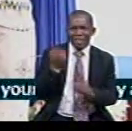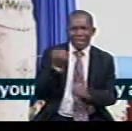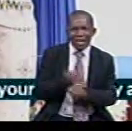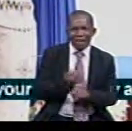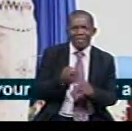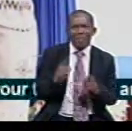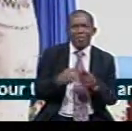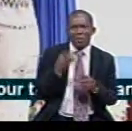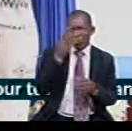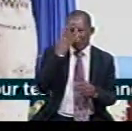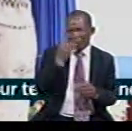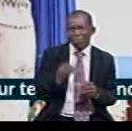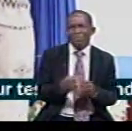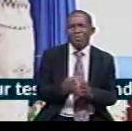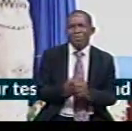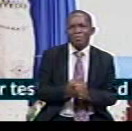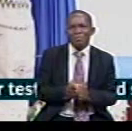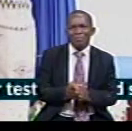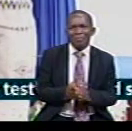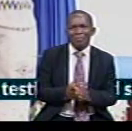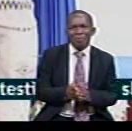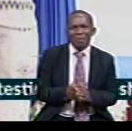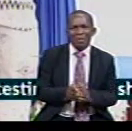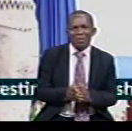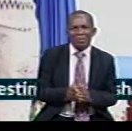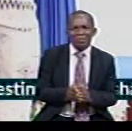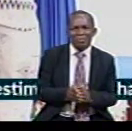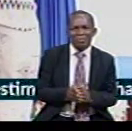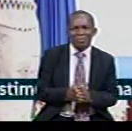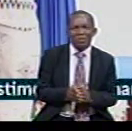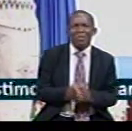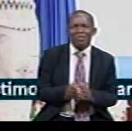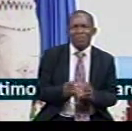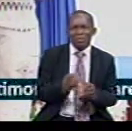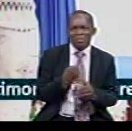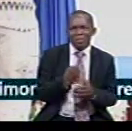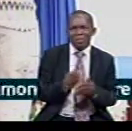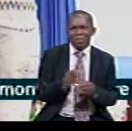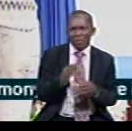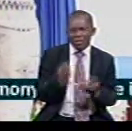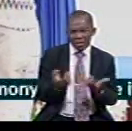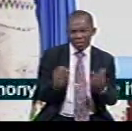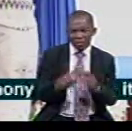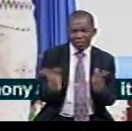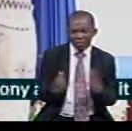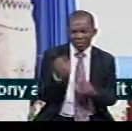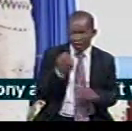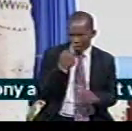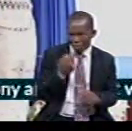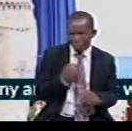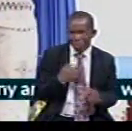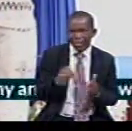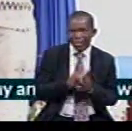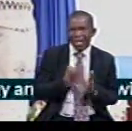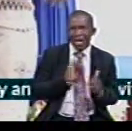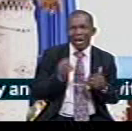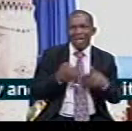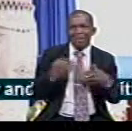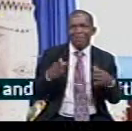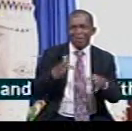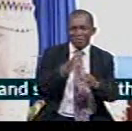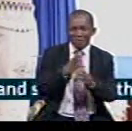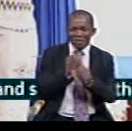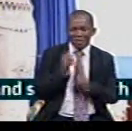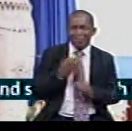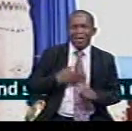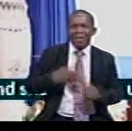was sitting down among the crowd somewhere. She ran to me, the mommy, I've received my healing, and they need you here to actually affirm that I had these problems.